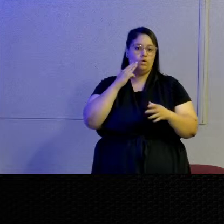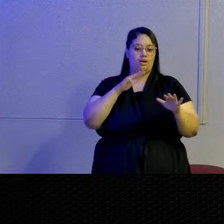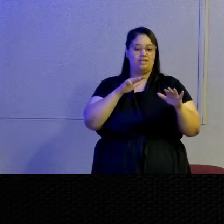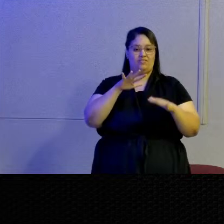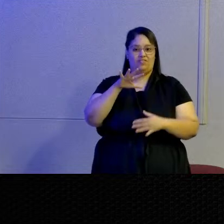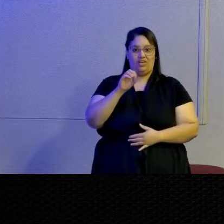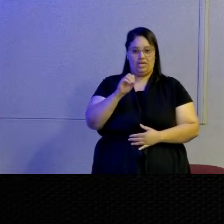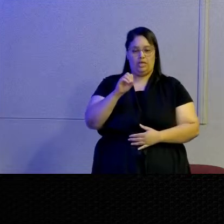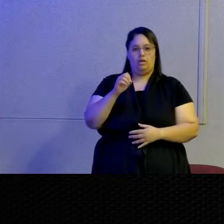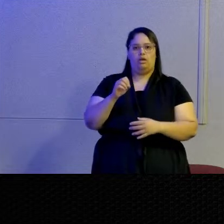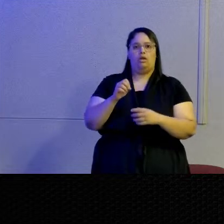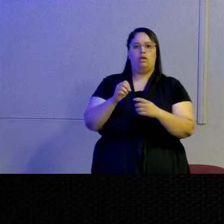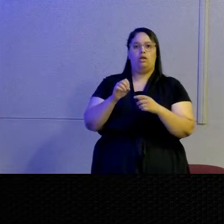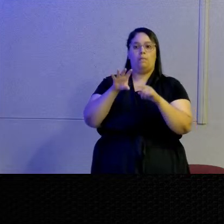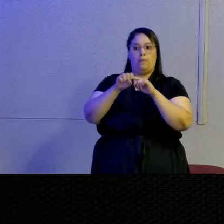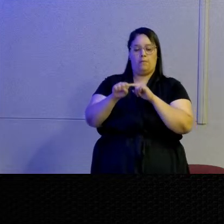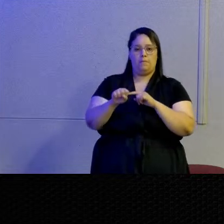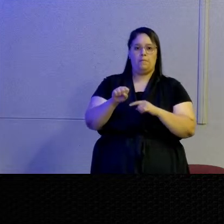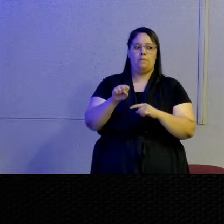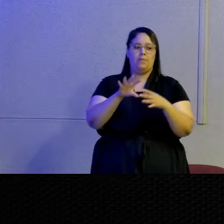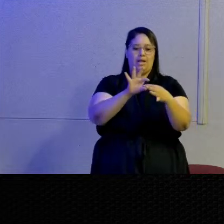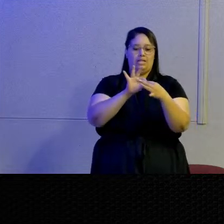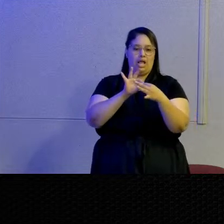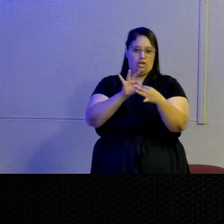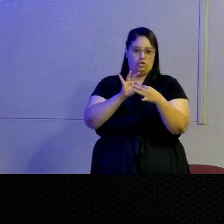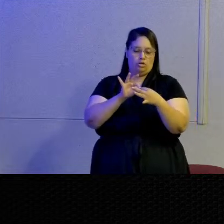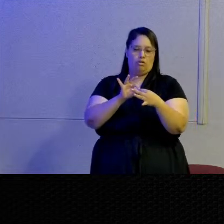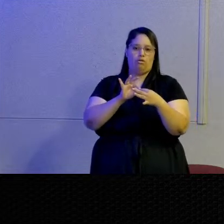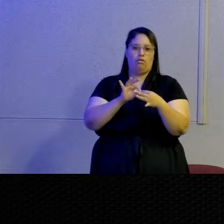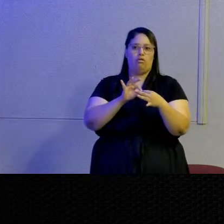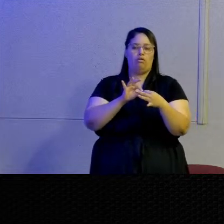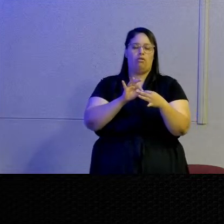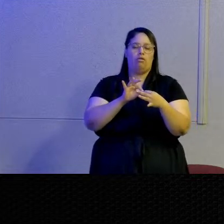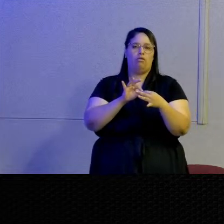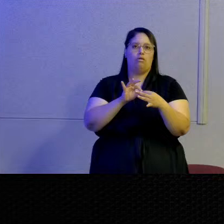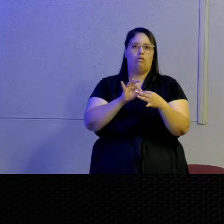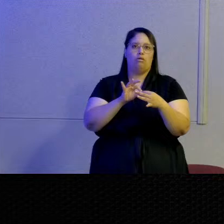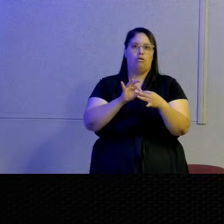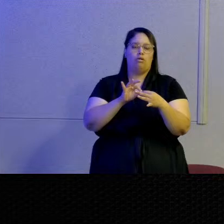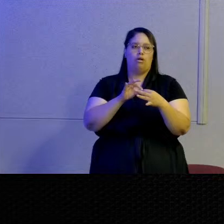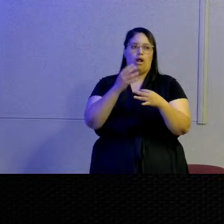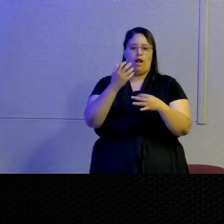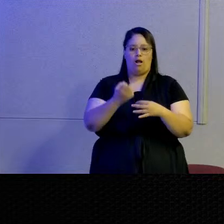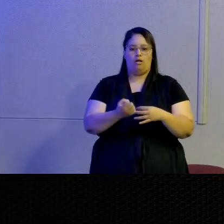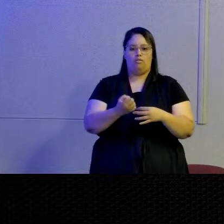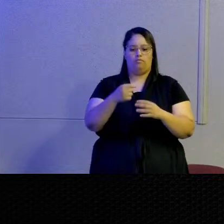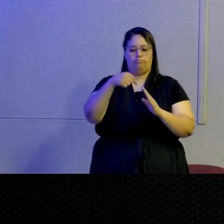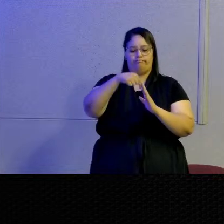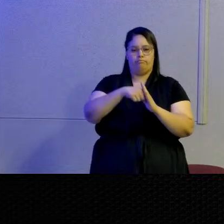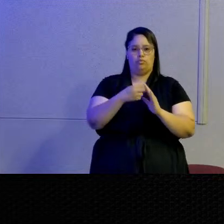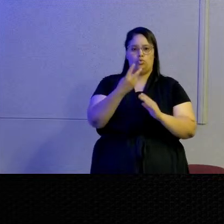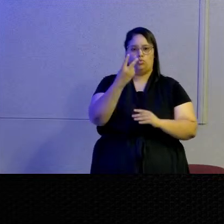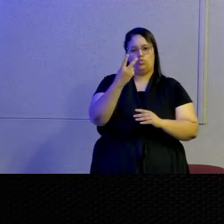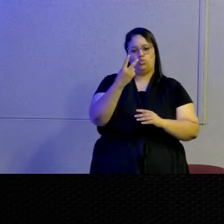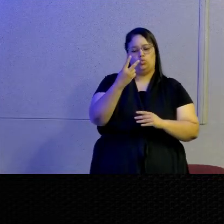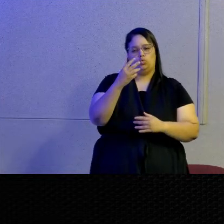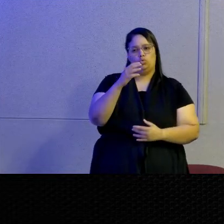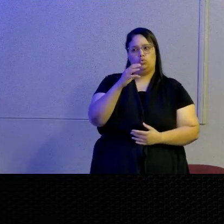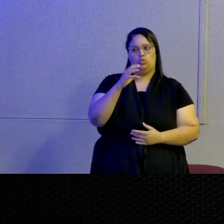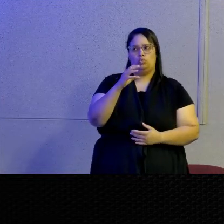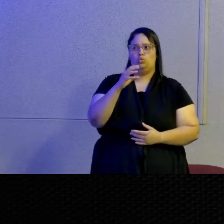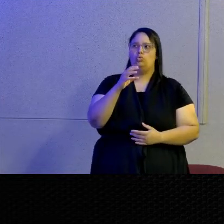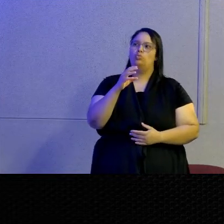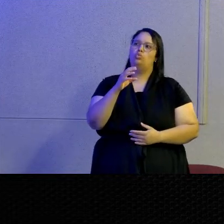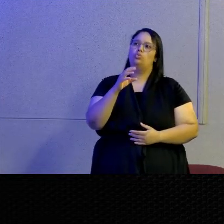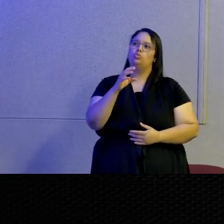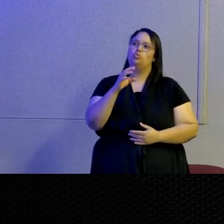1950s, it was established that the interaction had the form of 2 spin-1 objects.